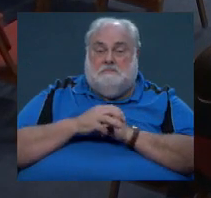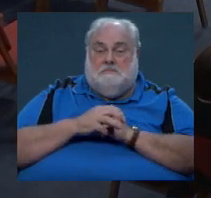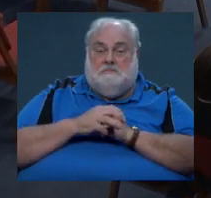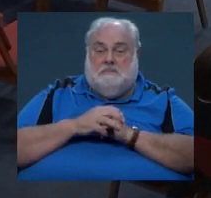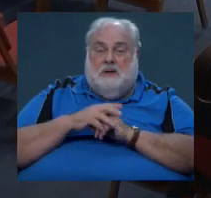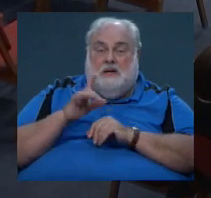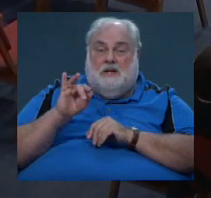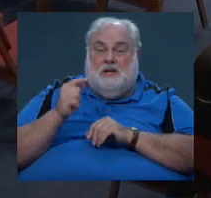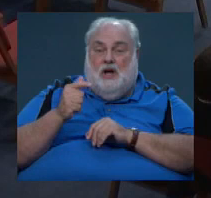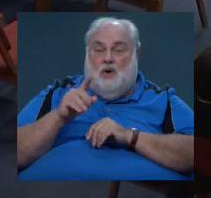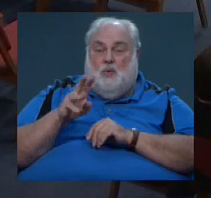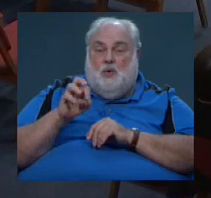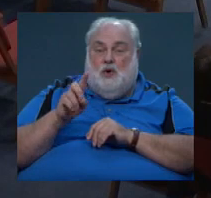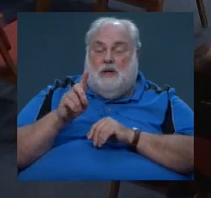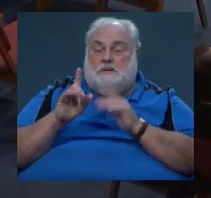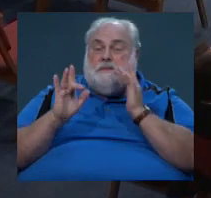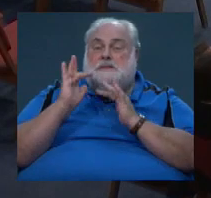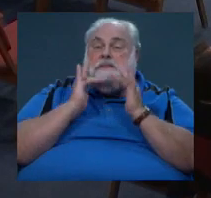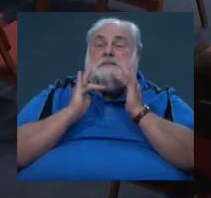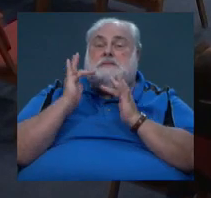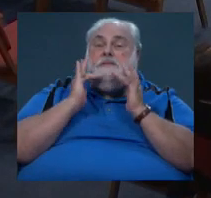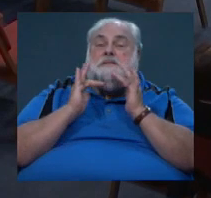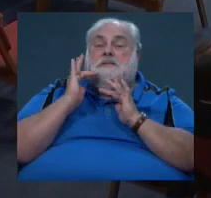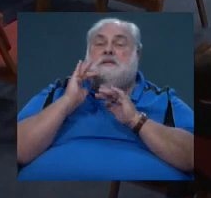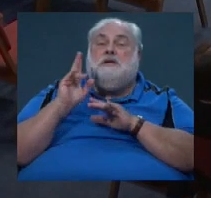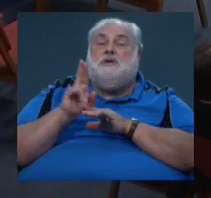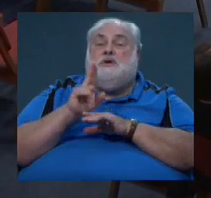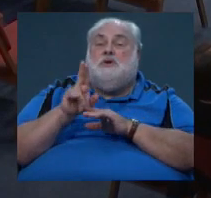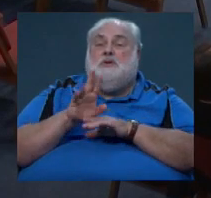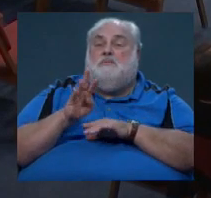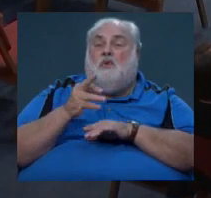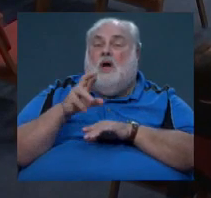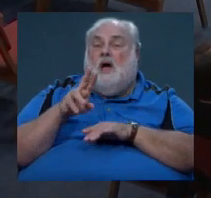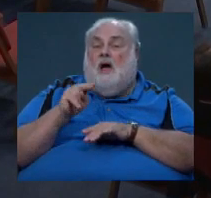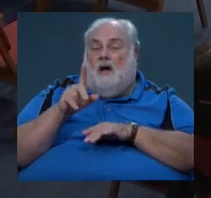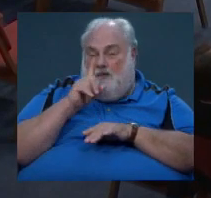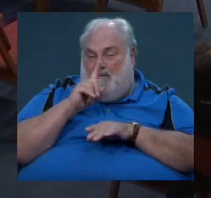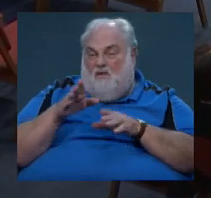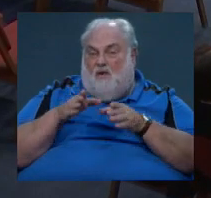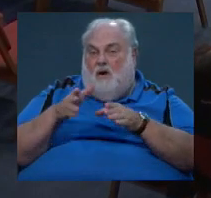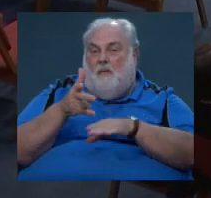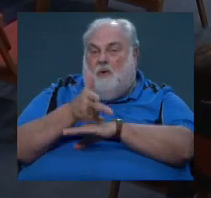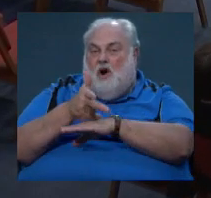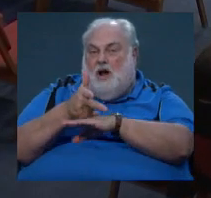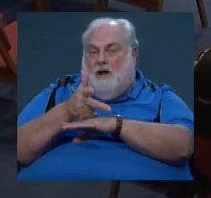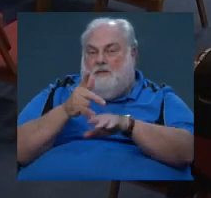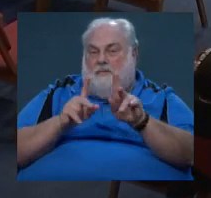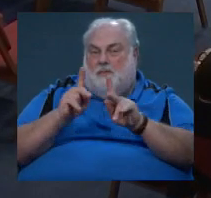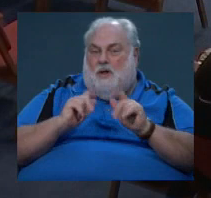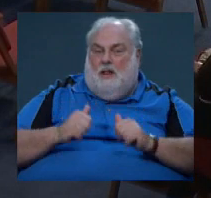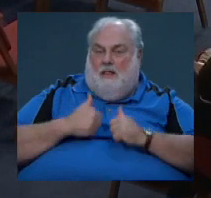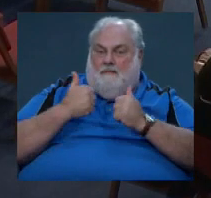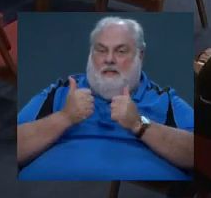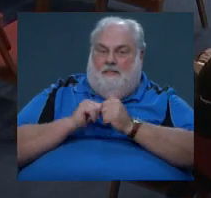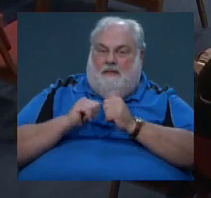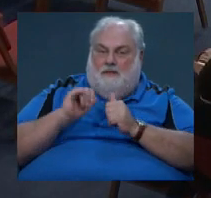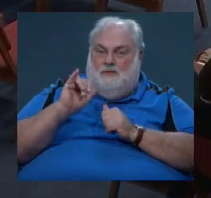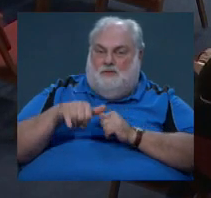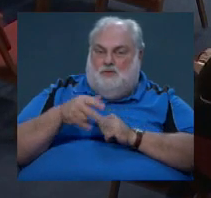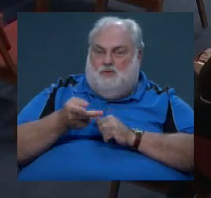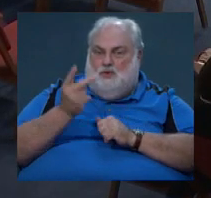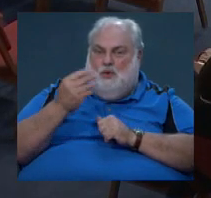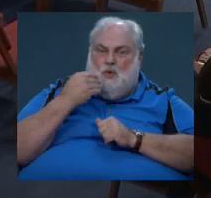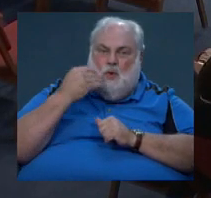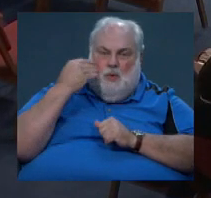Dogwood is trying to do the least they can and use Brown Street for parking for the people who live in these 2